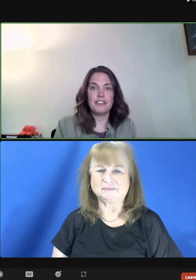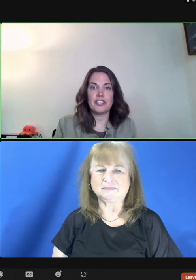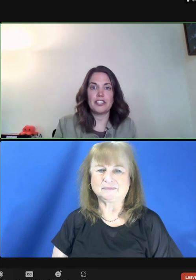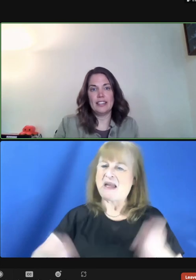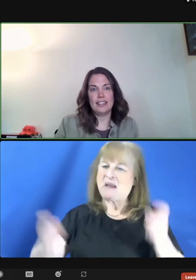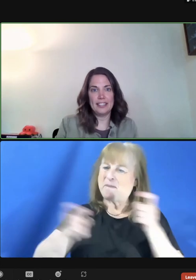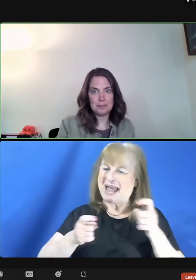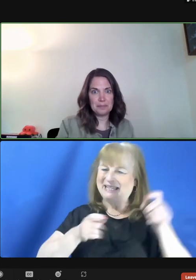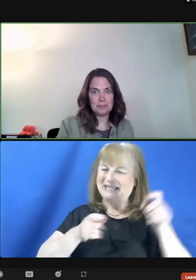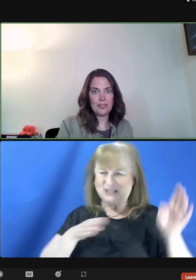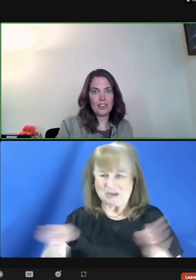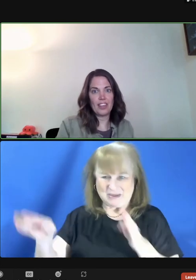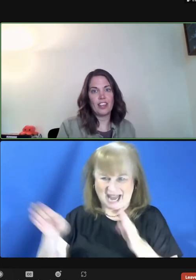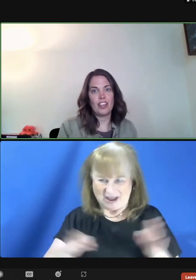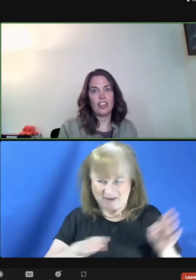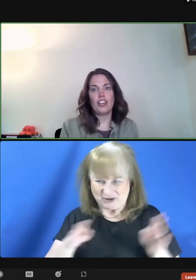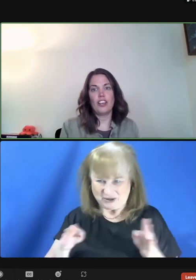Managing behavior.